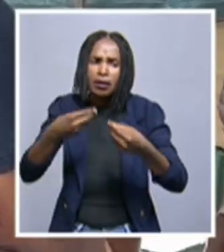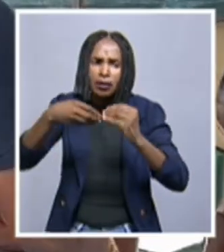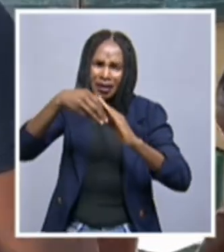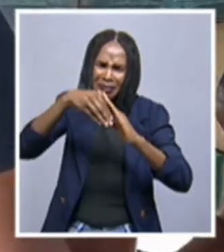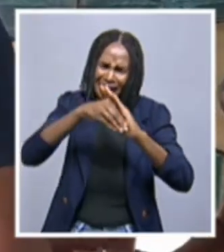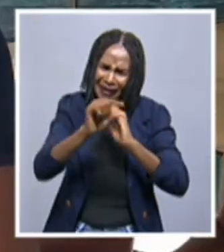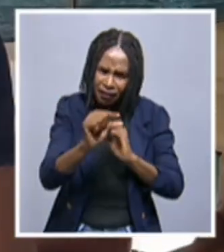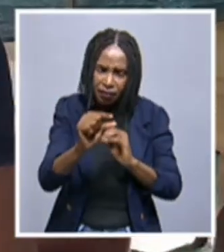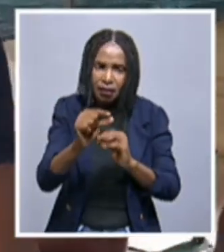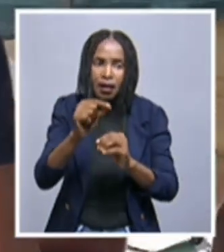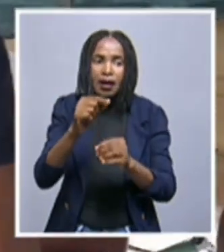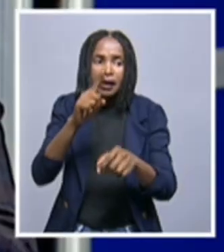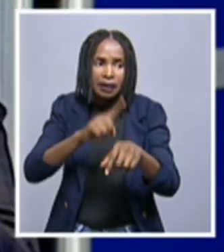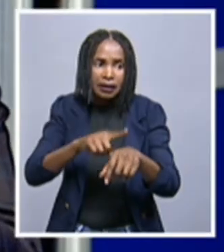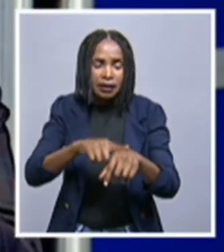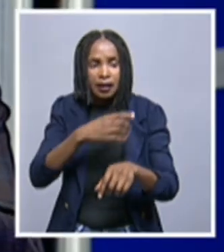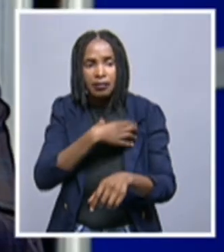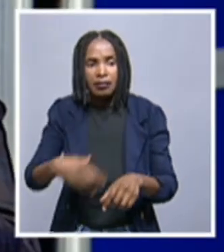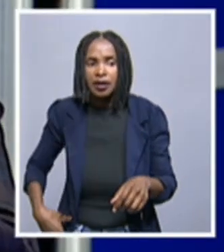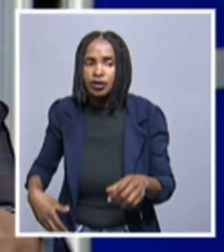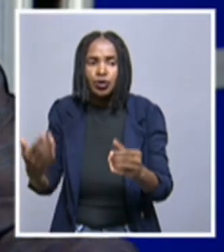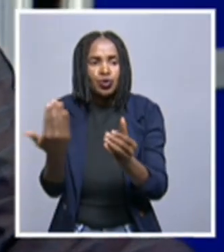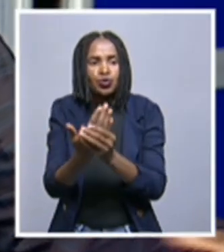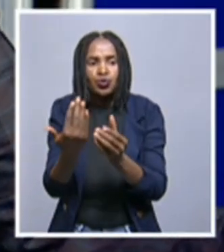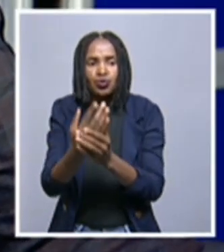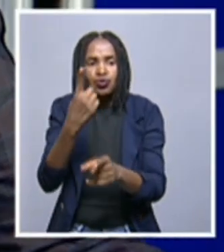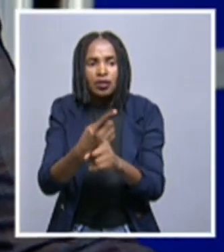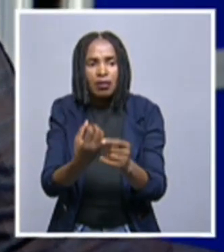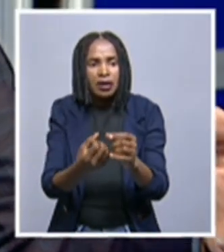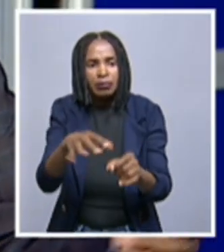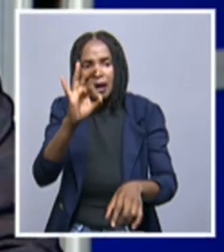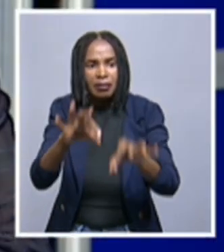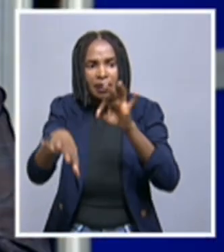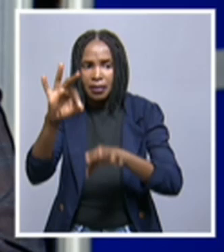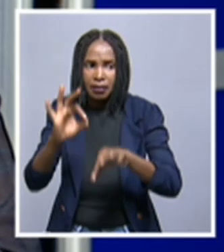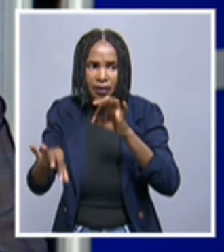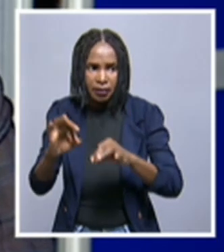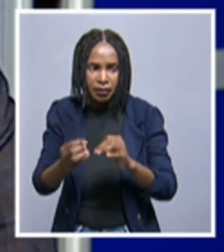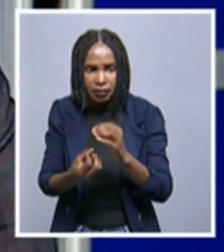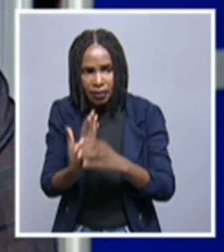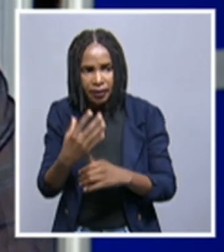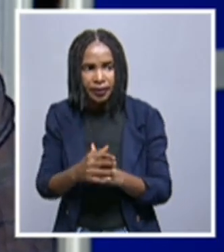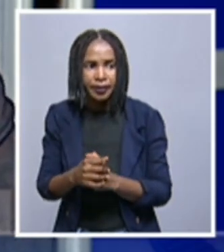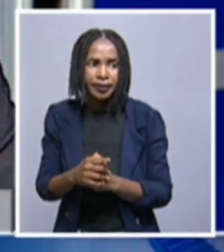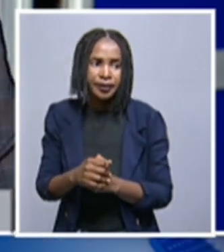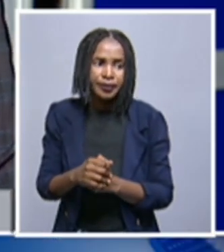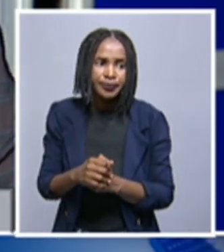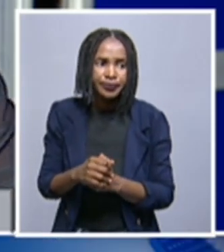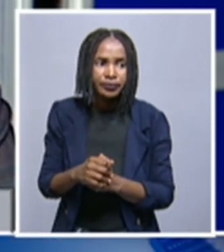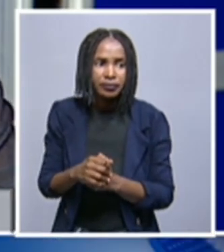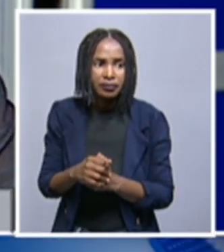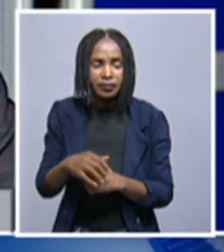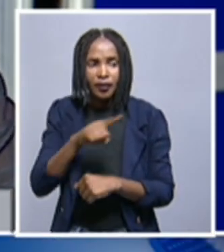where everyone begin to speculate. The investors are looking at the manifestos of